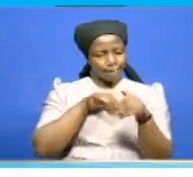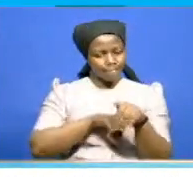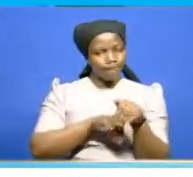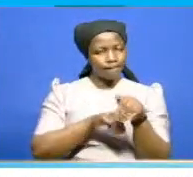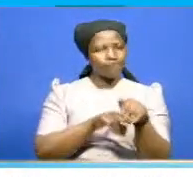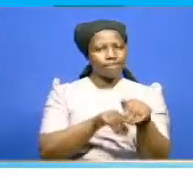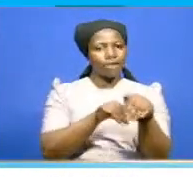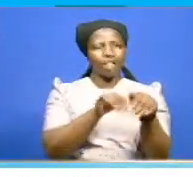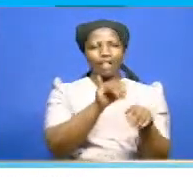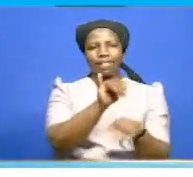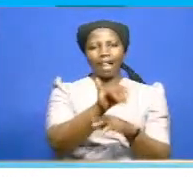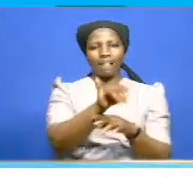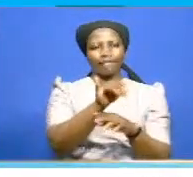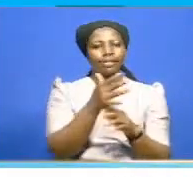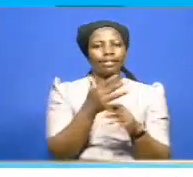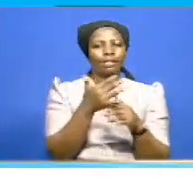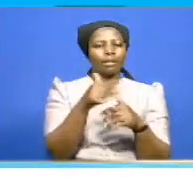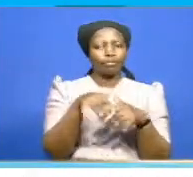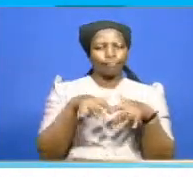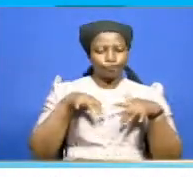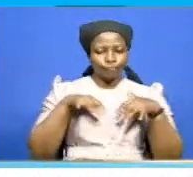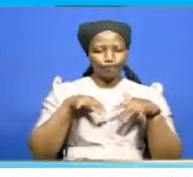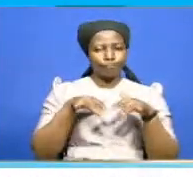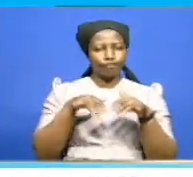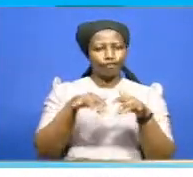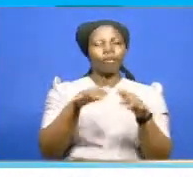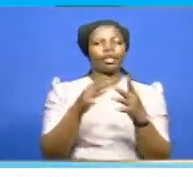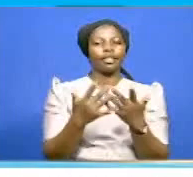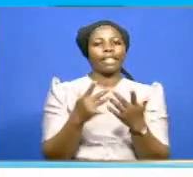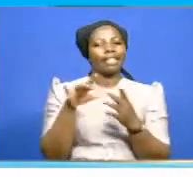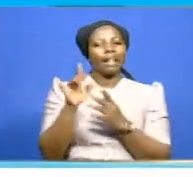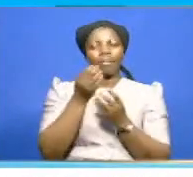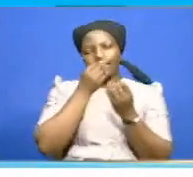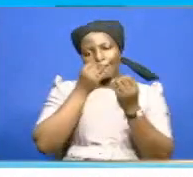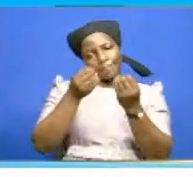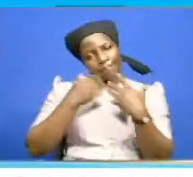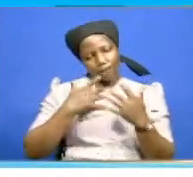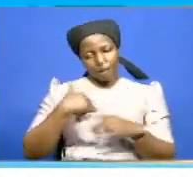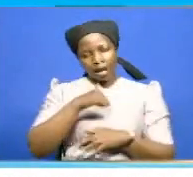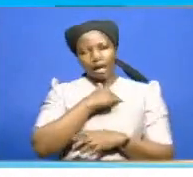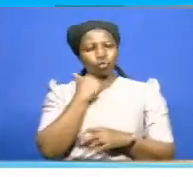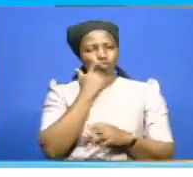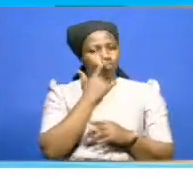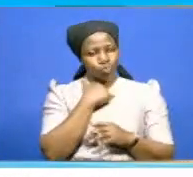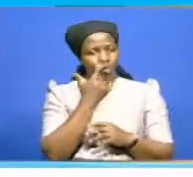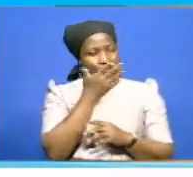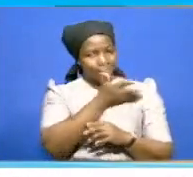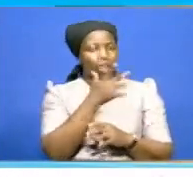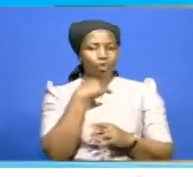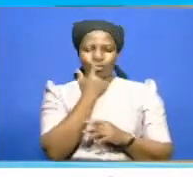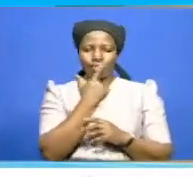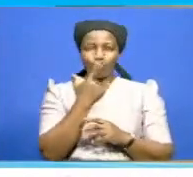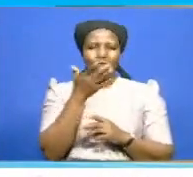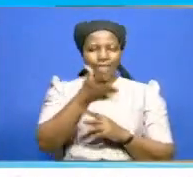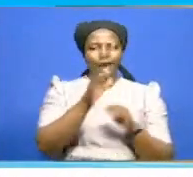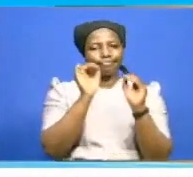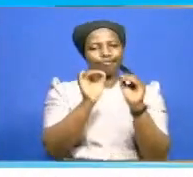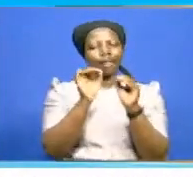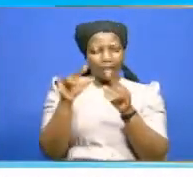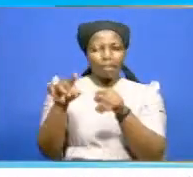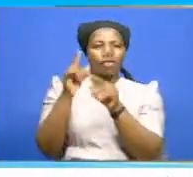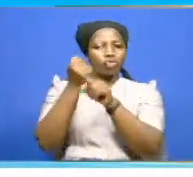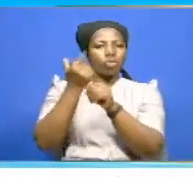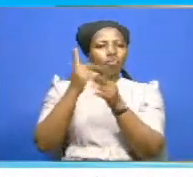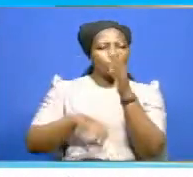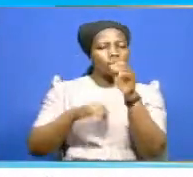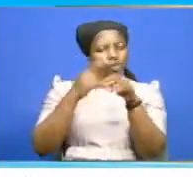of that train. He's updating us on who is on board and who has been left behind and what they are doing to see whether